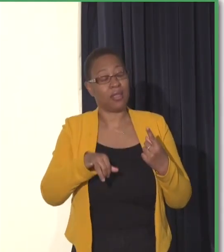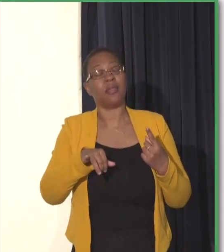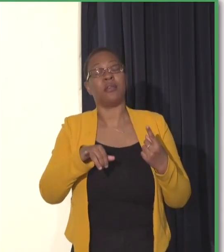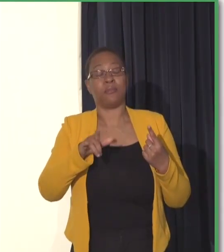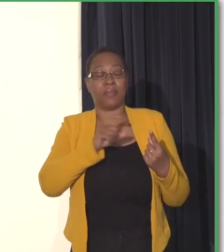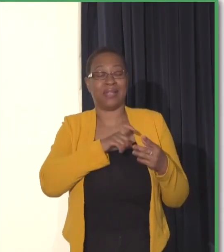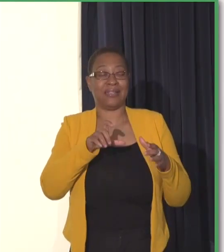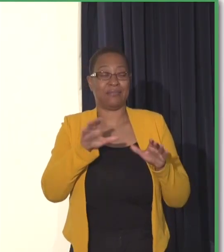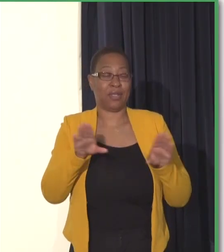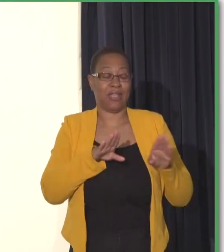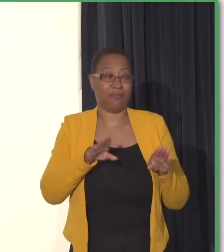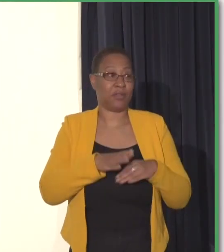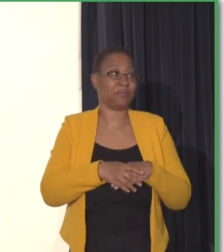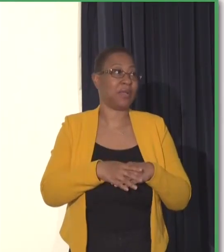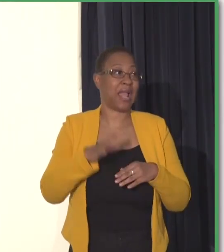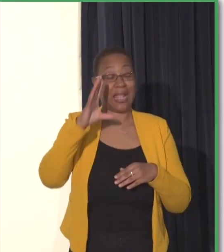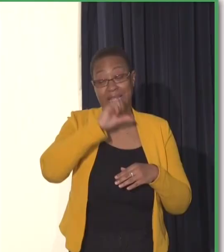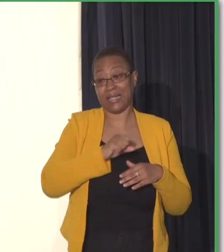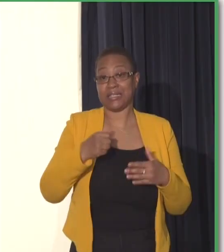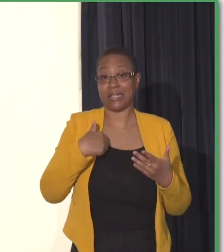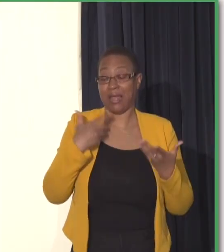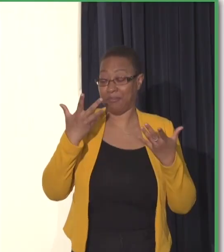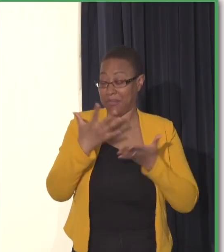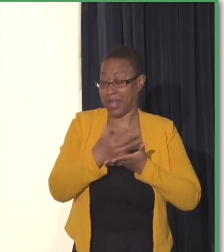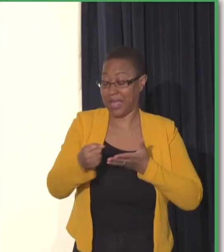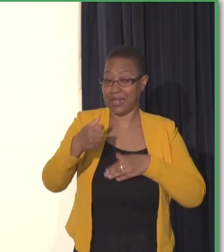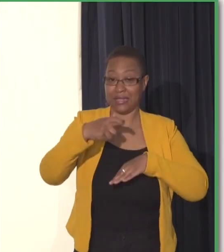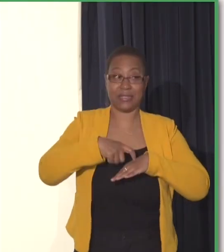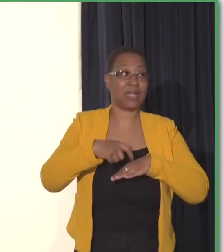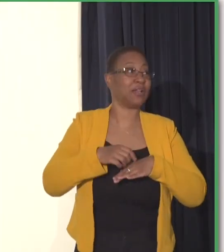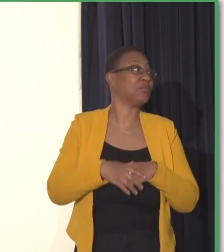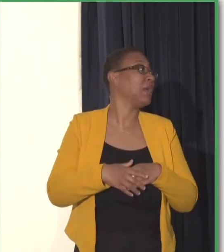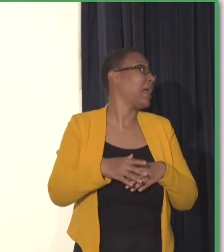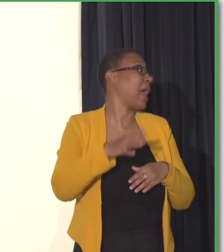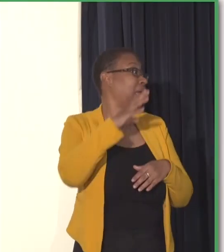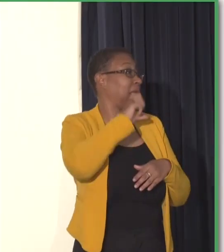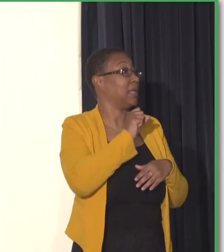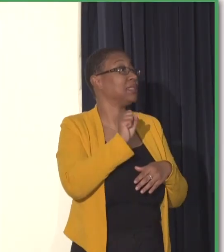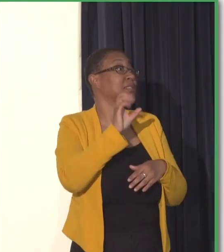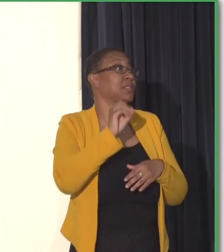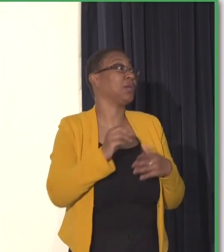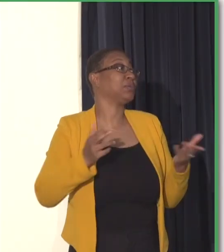actions. I guess I'm out of time. I guess so.